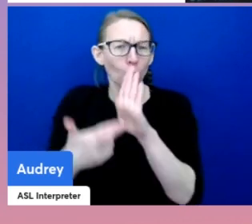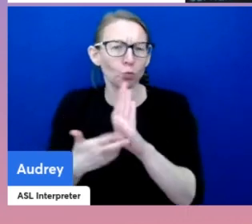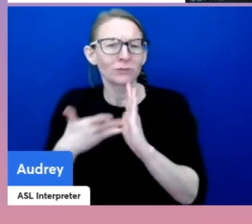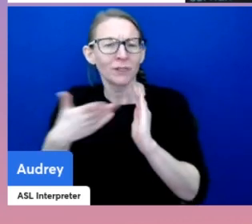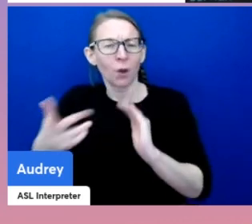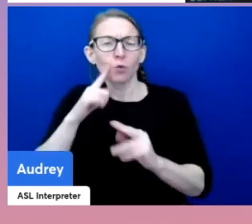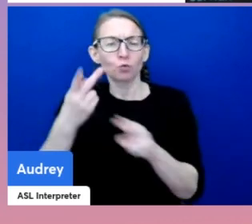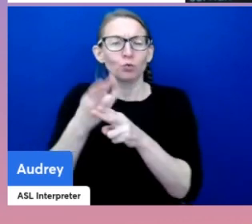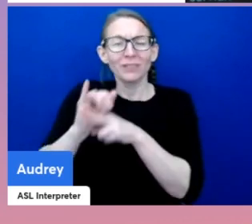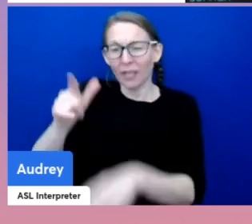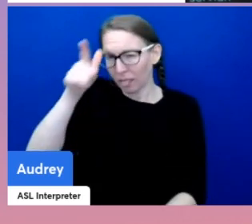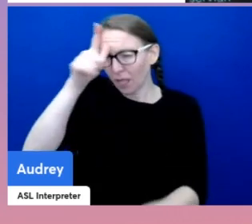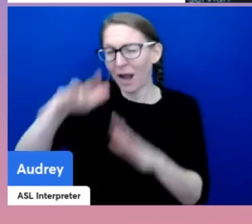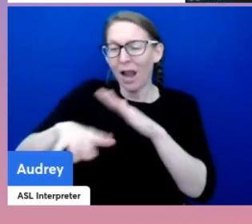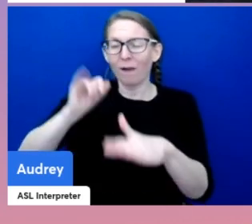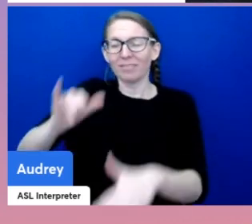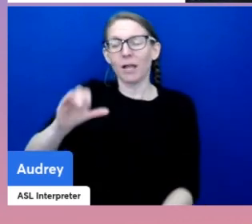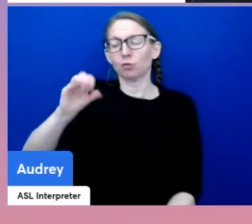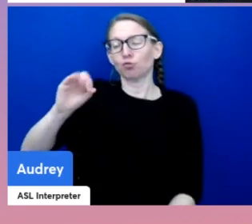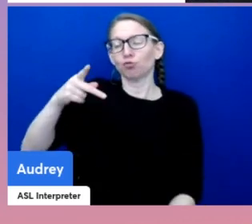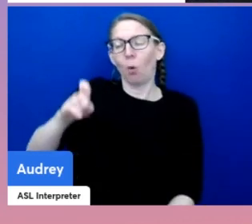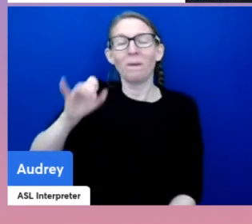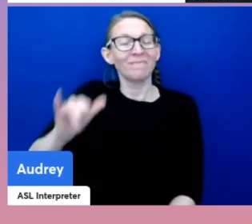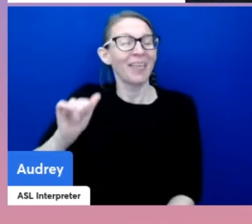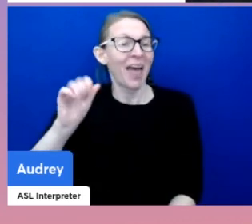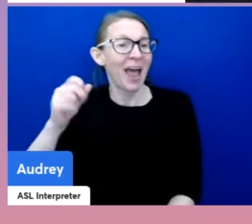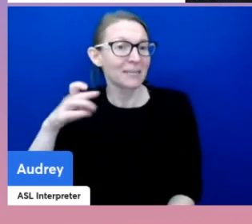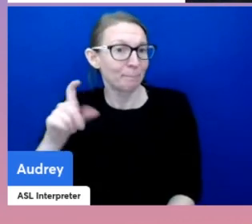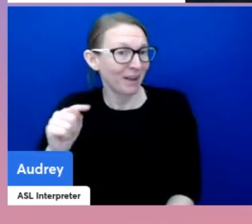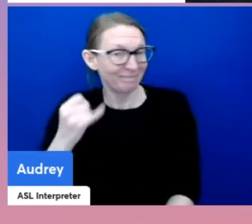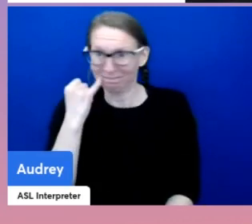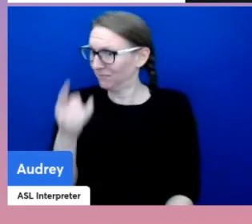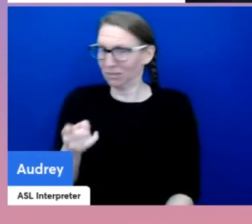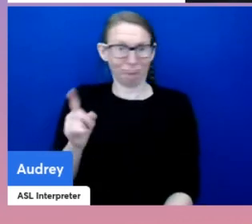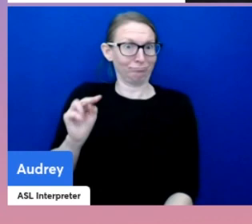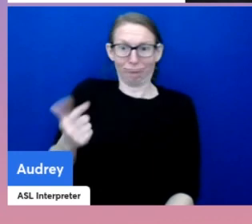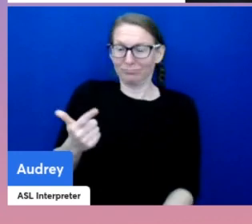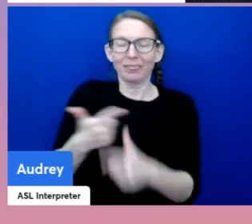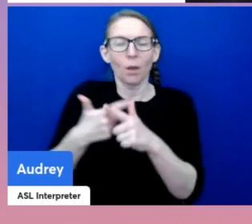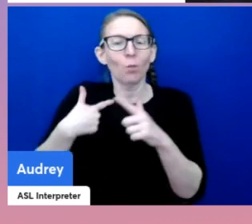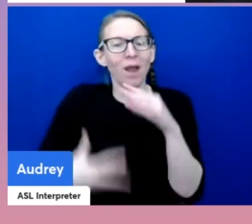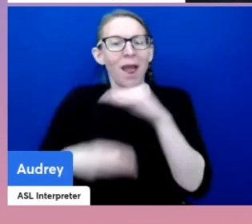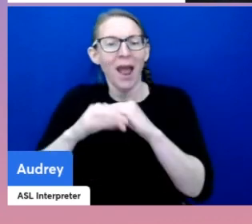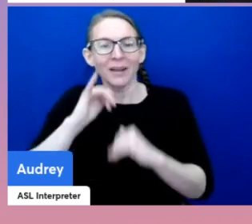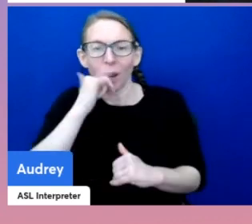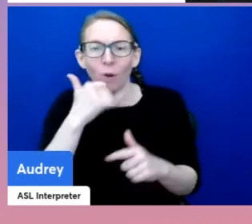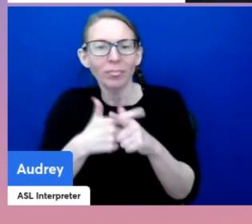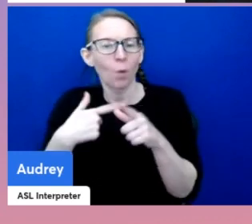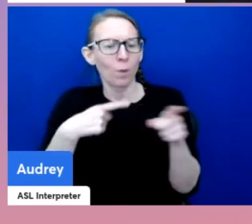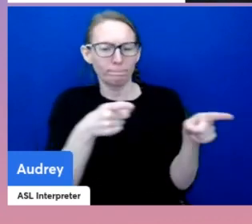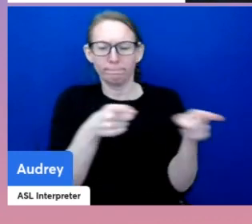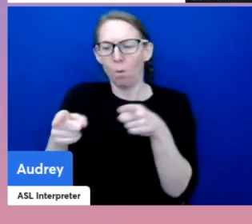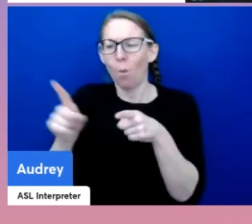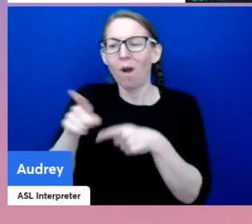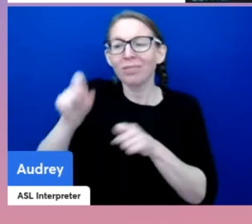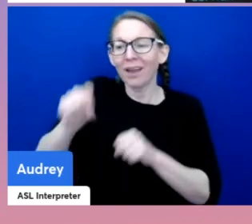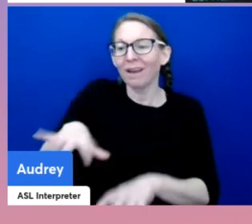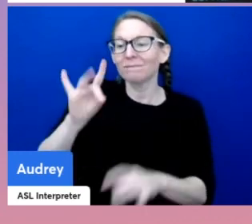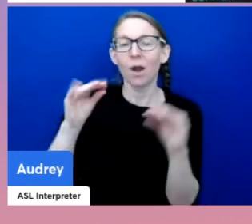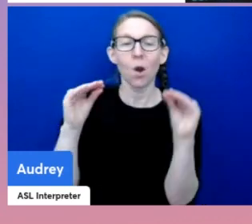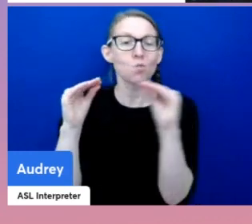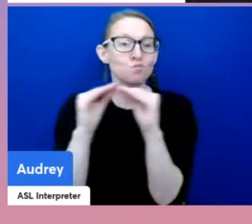logic outside of the scope of this aspect. And then if they're not valid, we add an error and we point the user to where they can find more